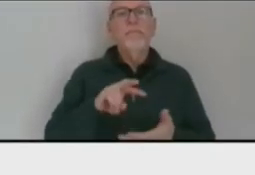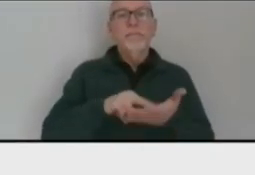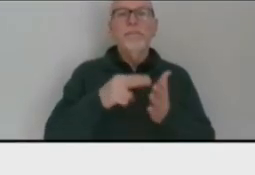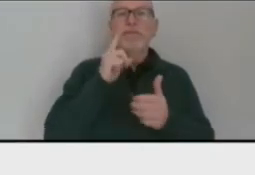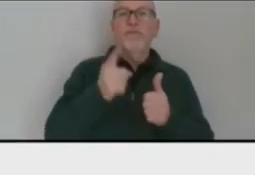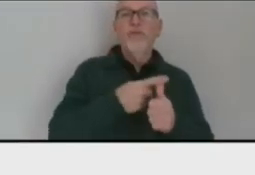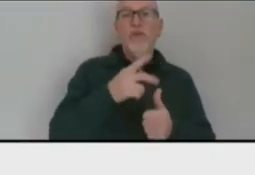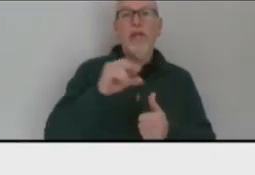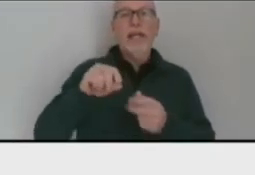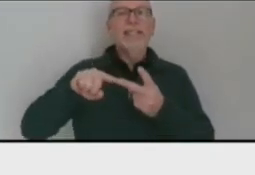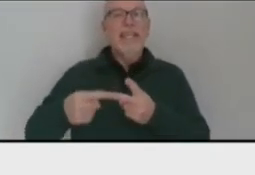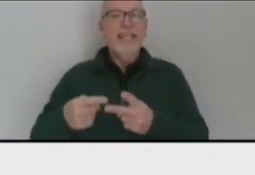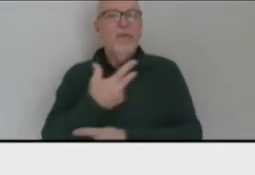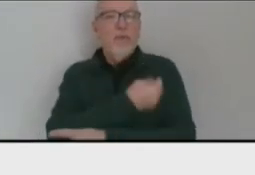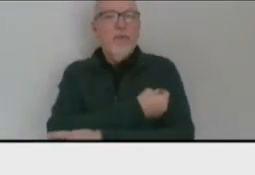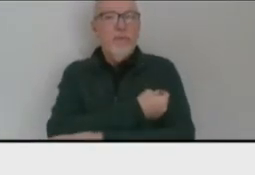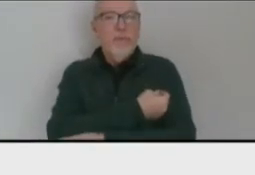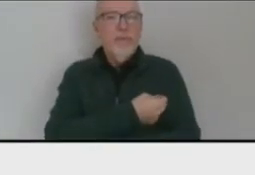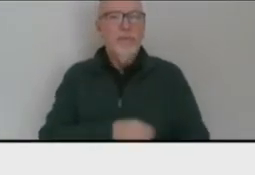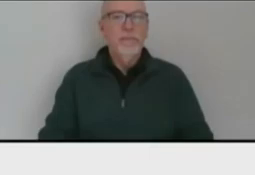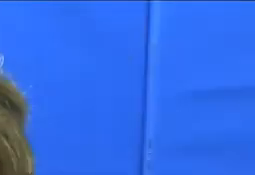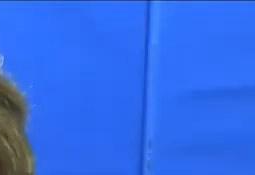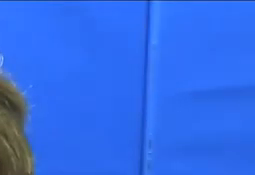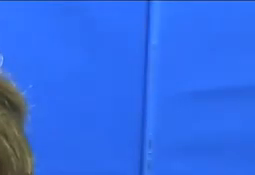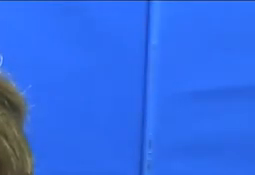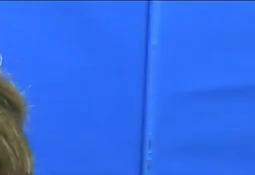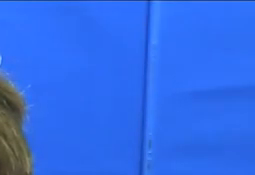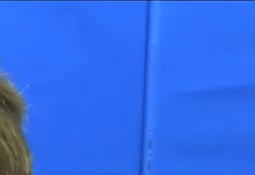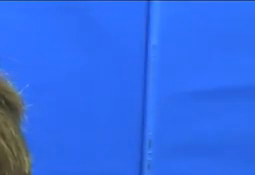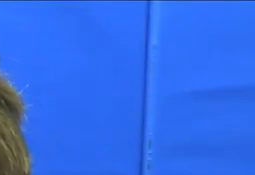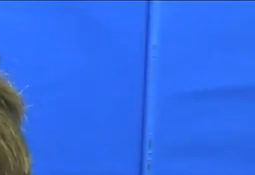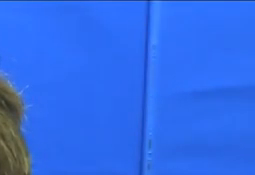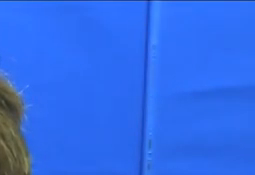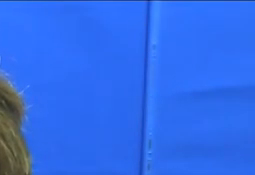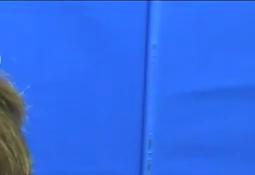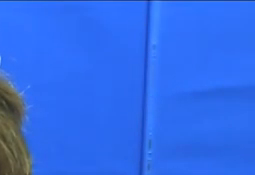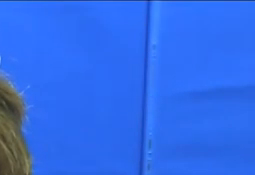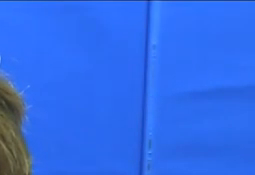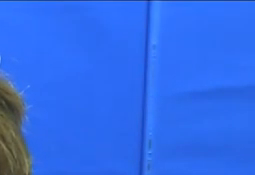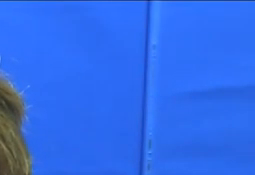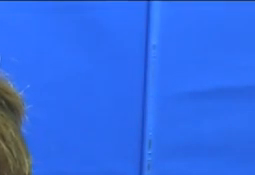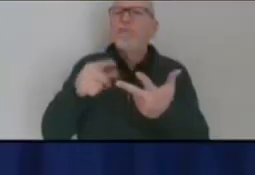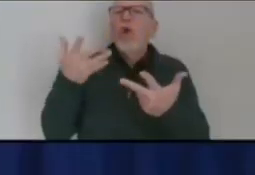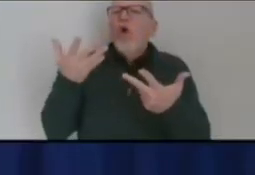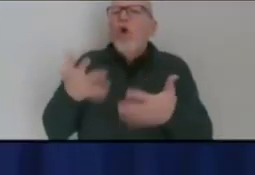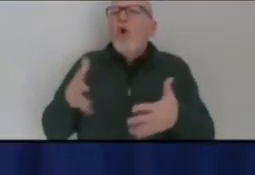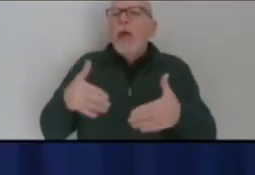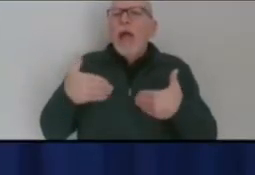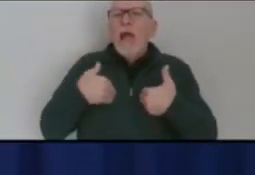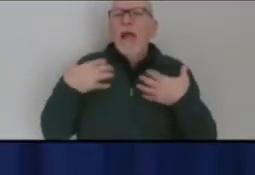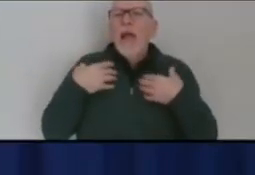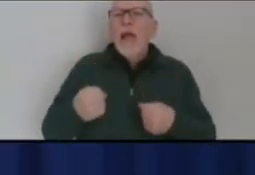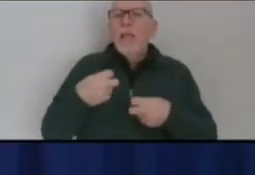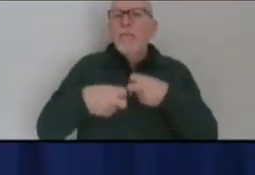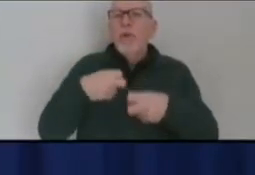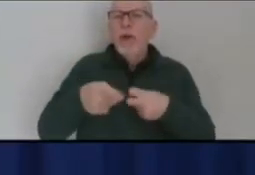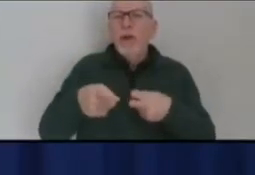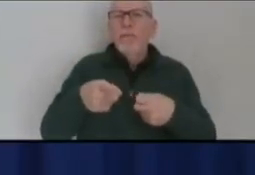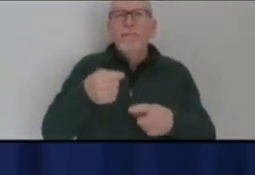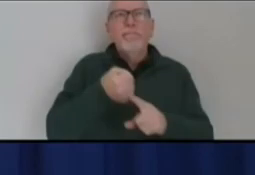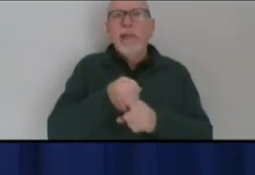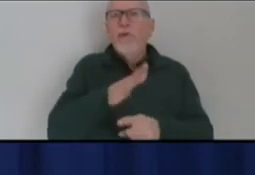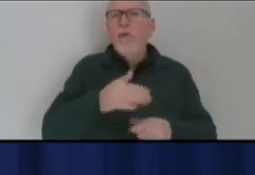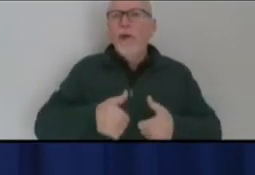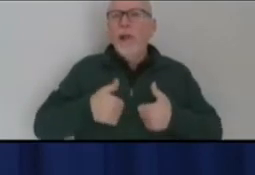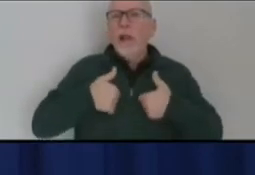Around the state, there are over 189 sites giving the vaccine. And so far, Indiana has received 736,000